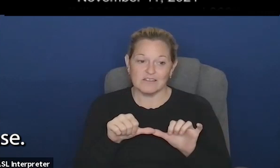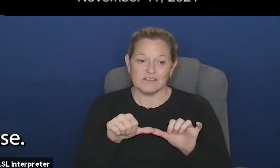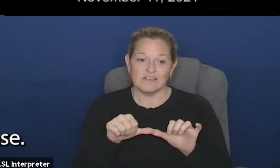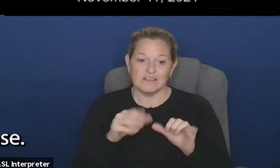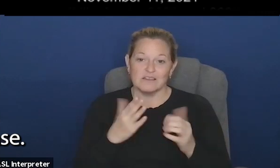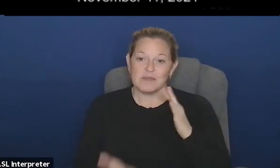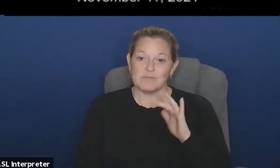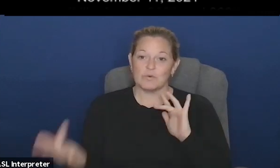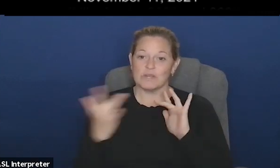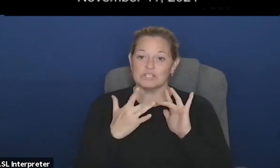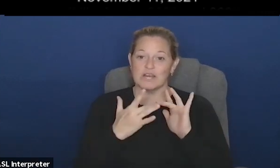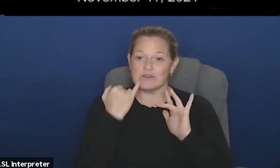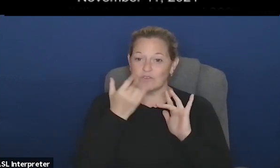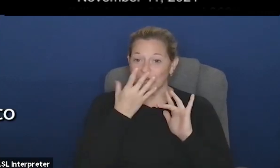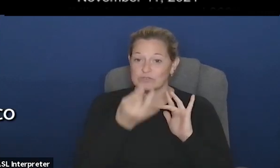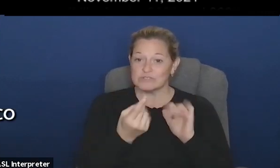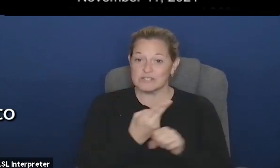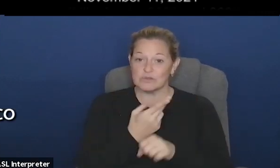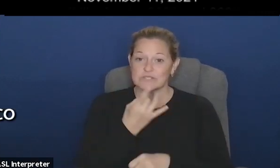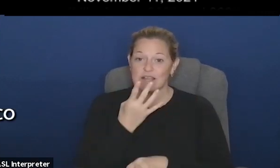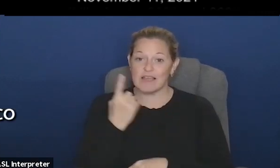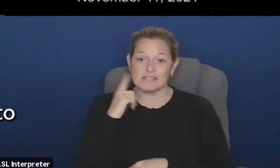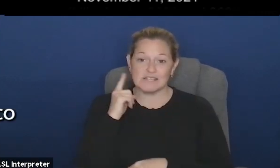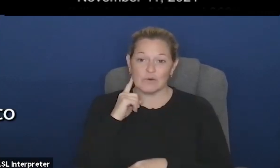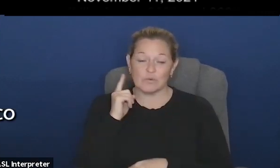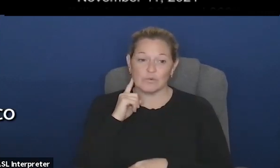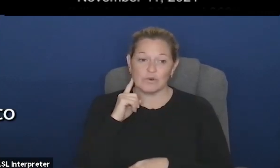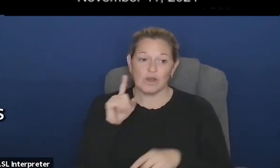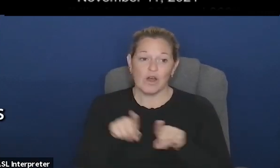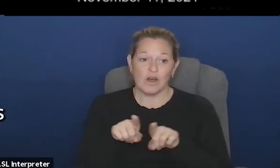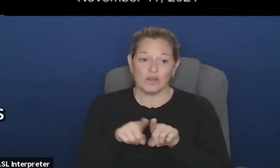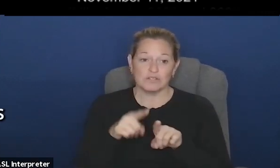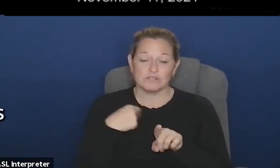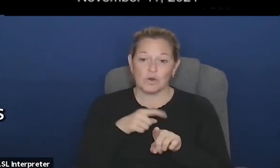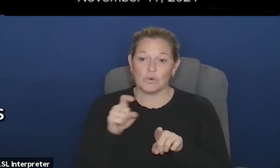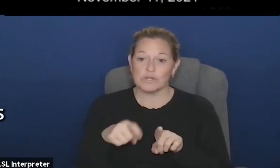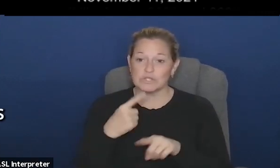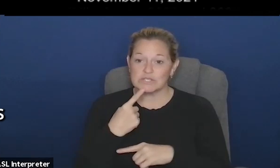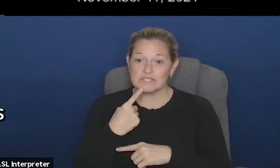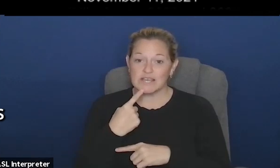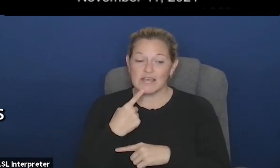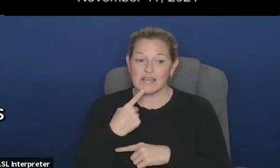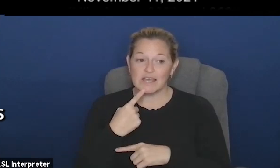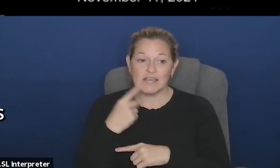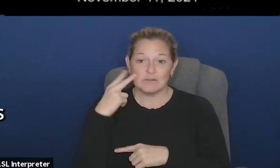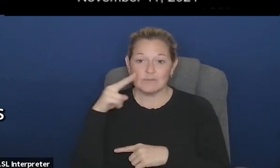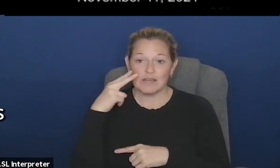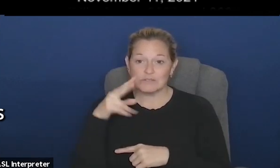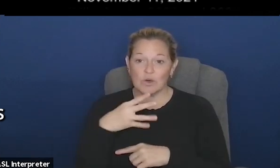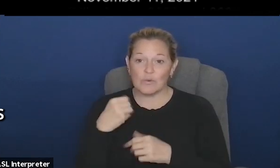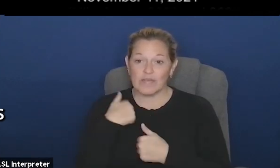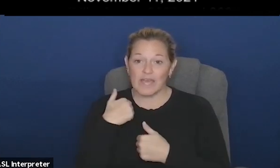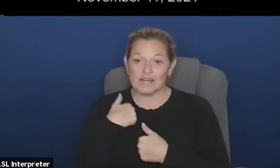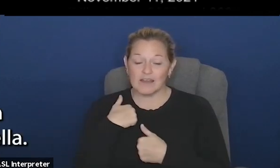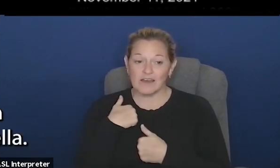interested in using light sound. And also I should mention in Mexico and Canada, there's also totality in several parts of those